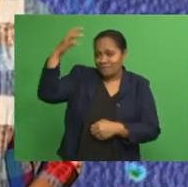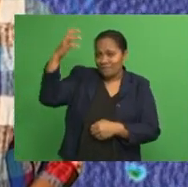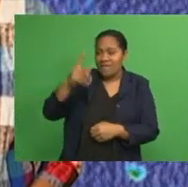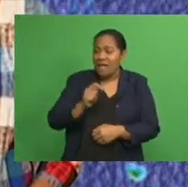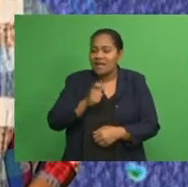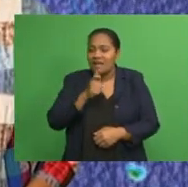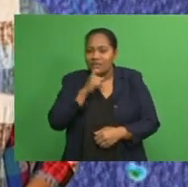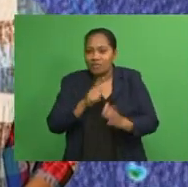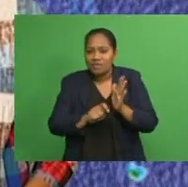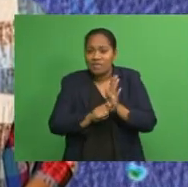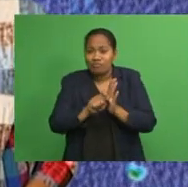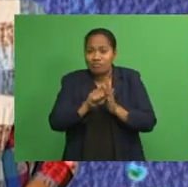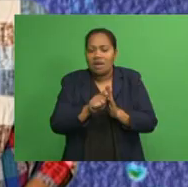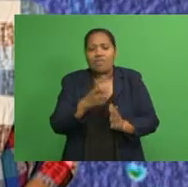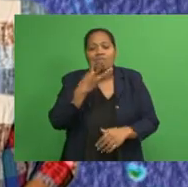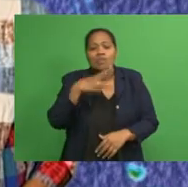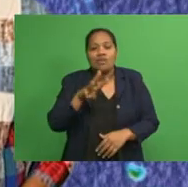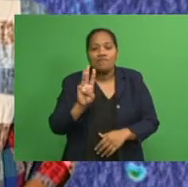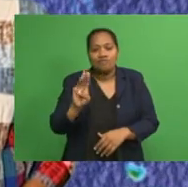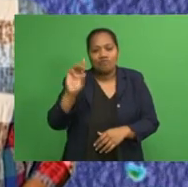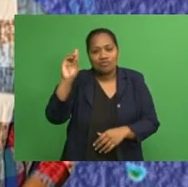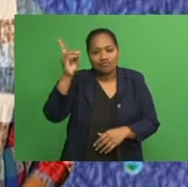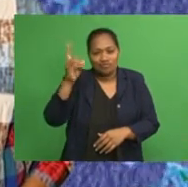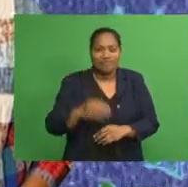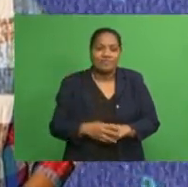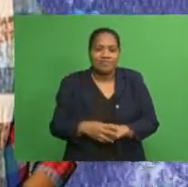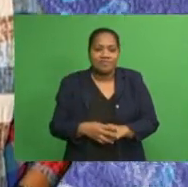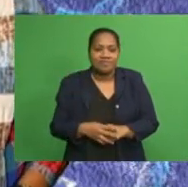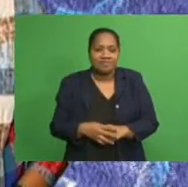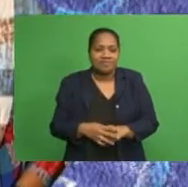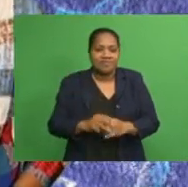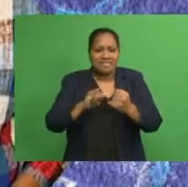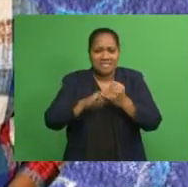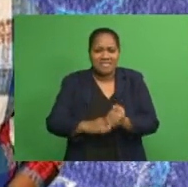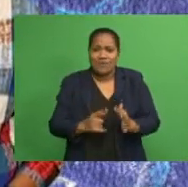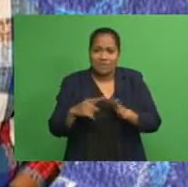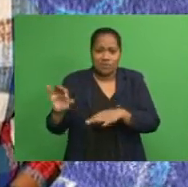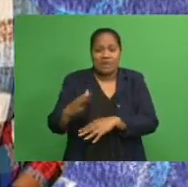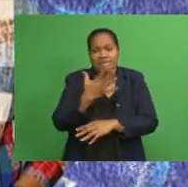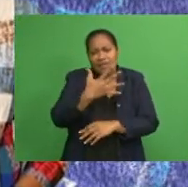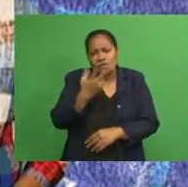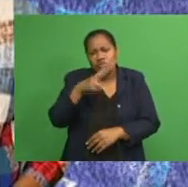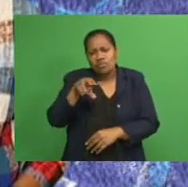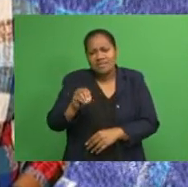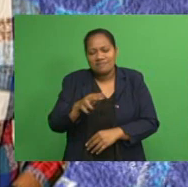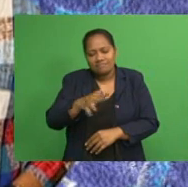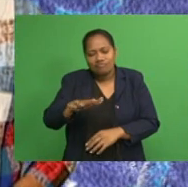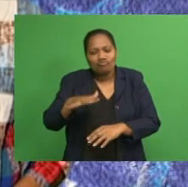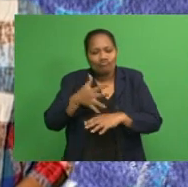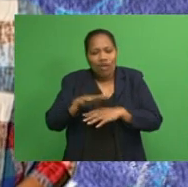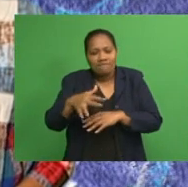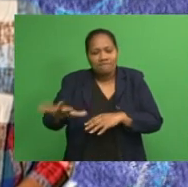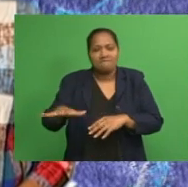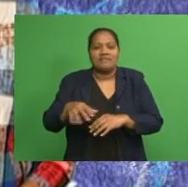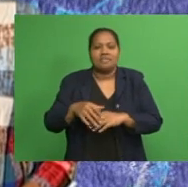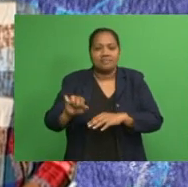temperatures of up to 33 degrees. At sea, southeast winds 15 to 20 knots, moderate to rough seas. Turning to